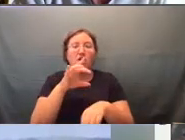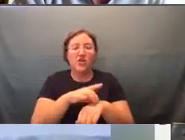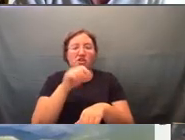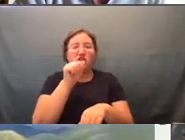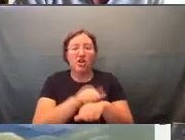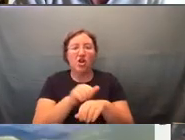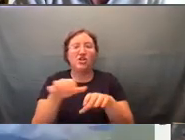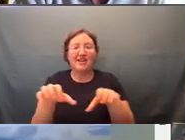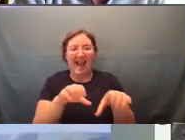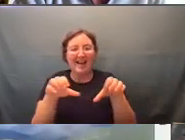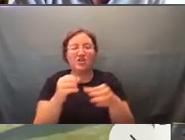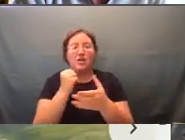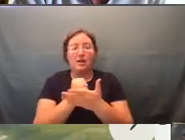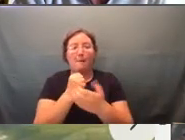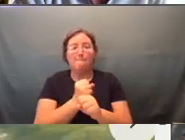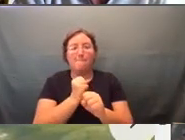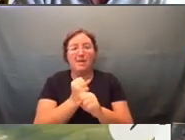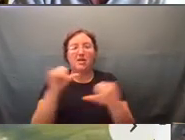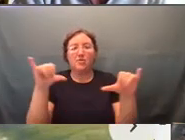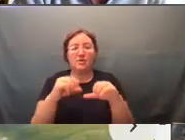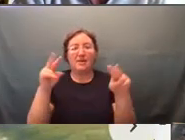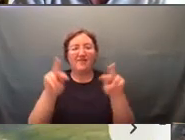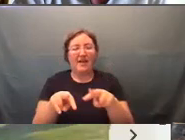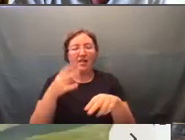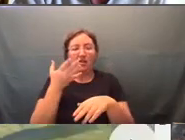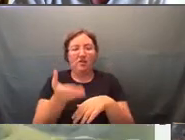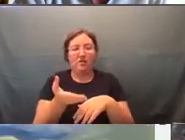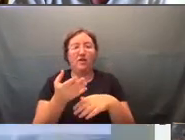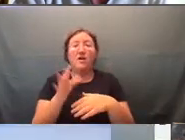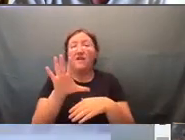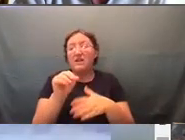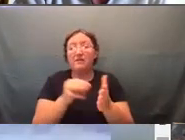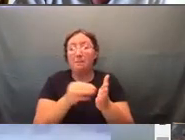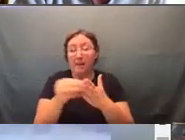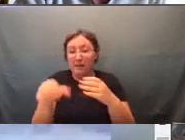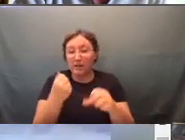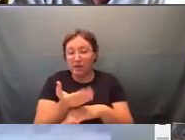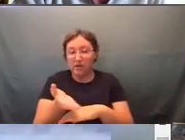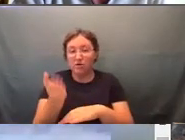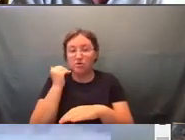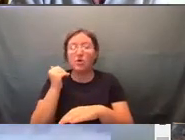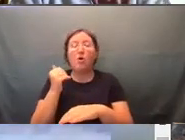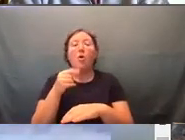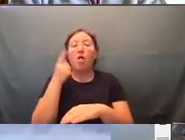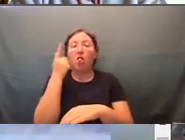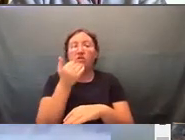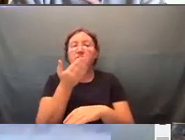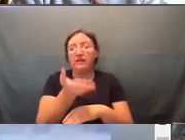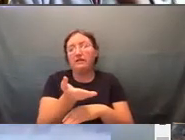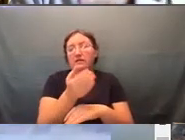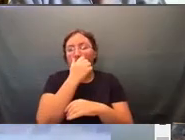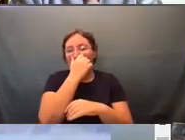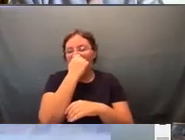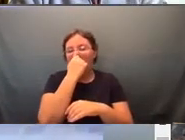make Yosemite Valley what it looks like today. So 50 million years ago, we have a scene that looks very much like this,